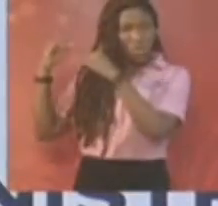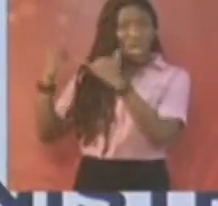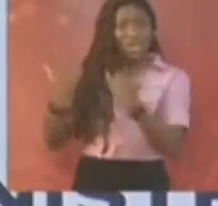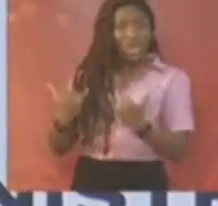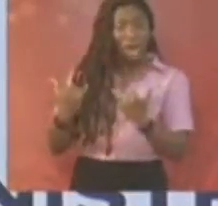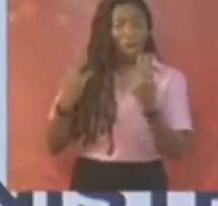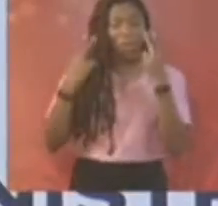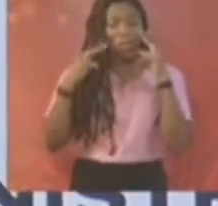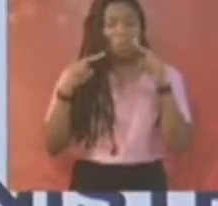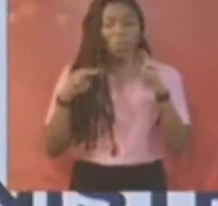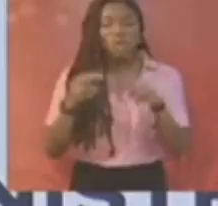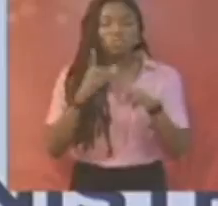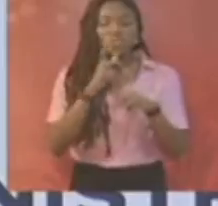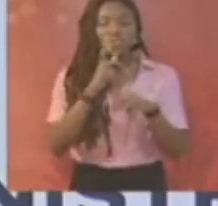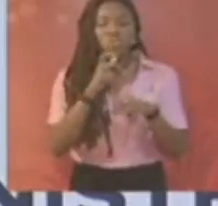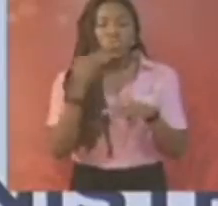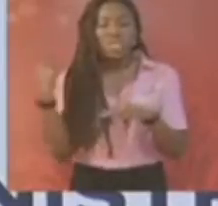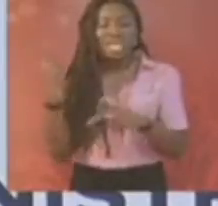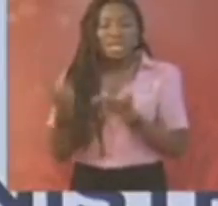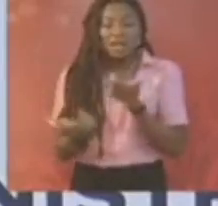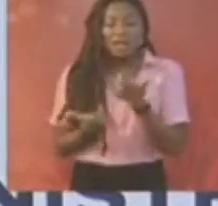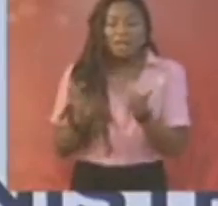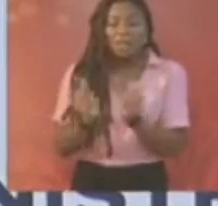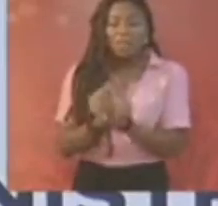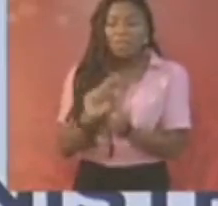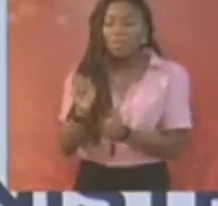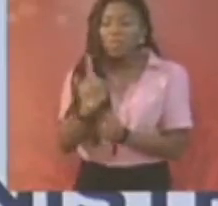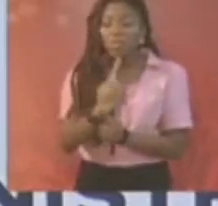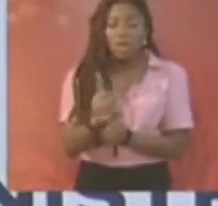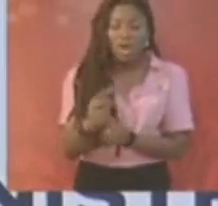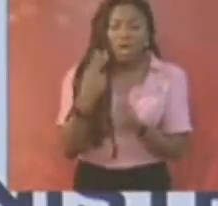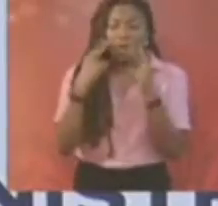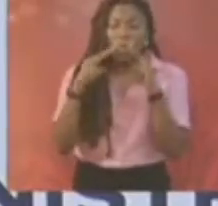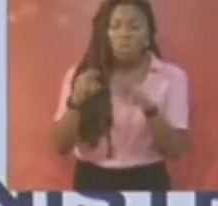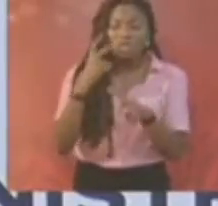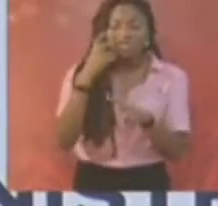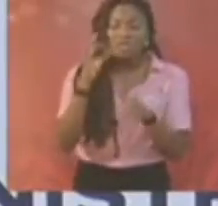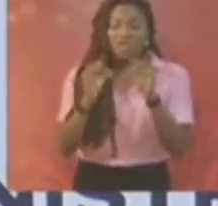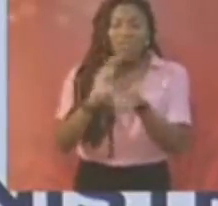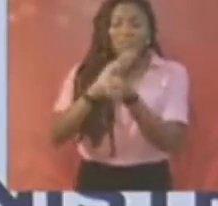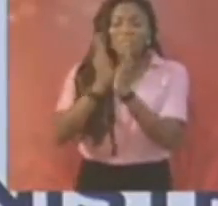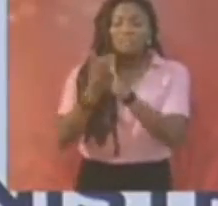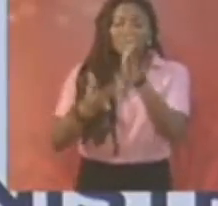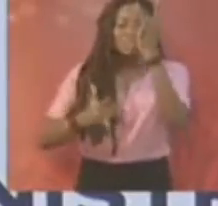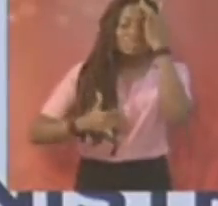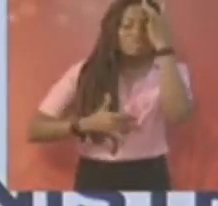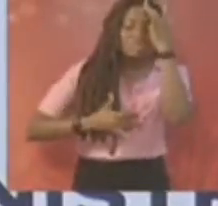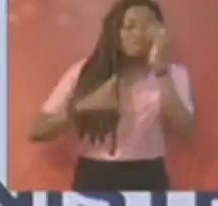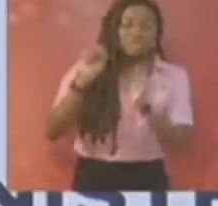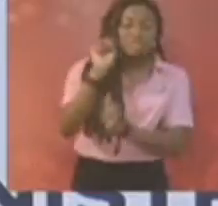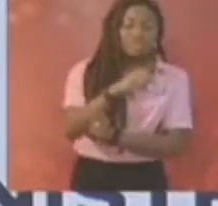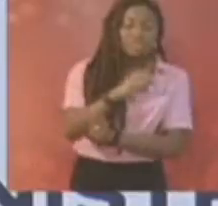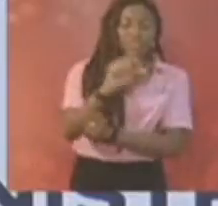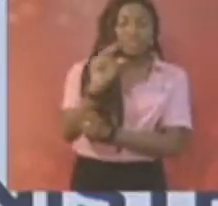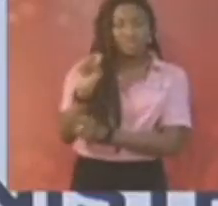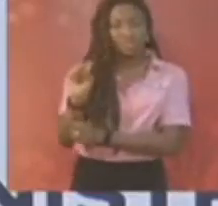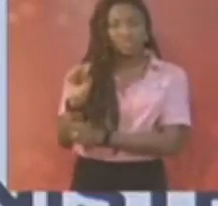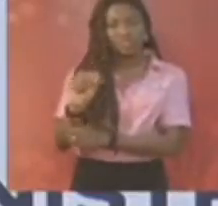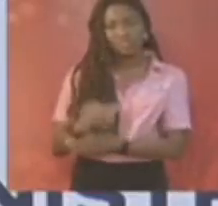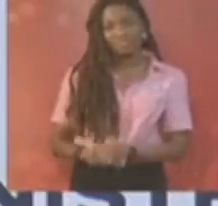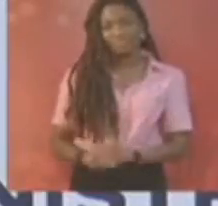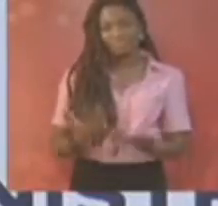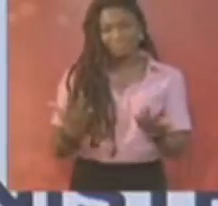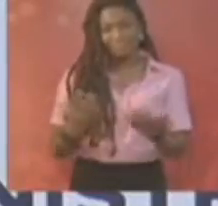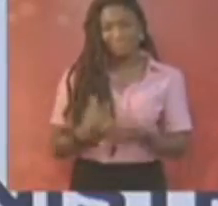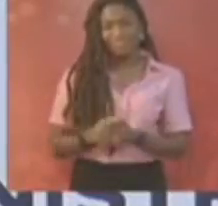follows those who would have been exposed either primarily or secondarily. So the time frame is at least 2 weeks, quite possibly another